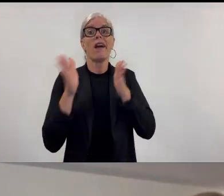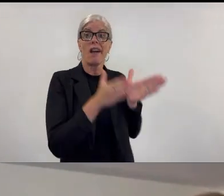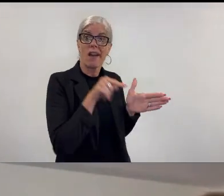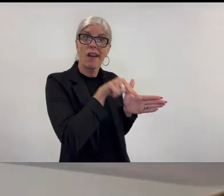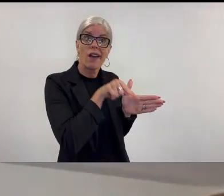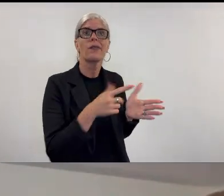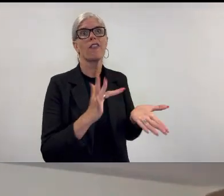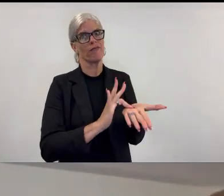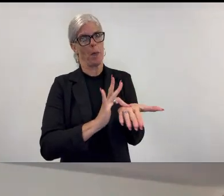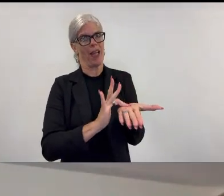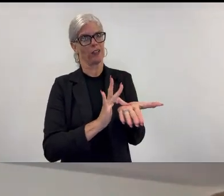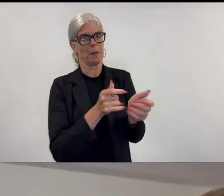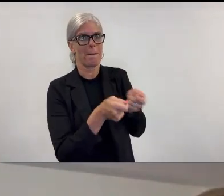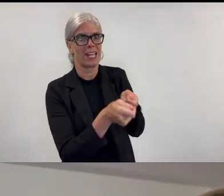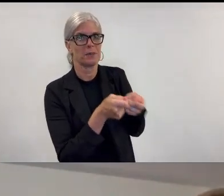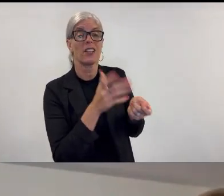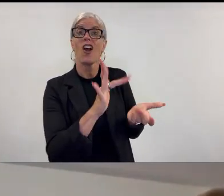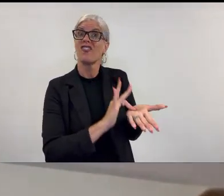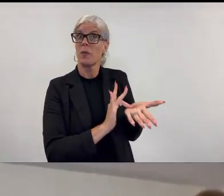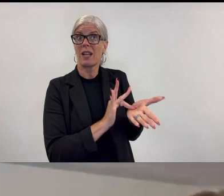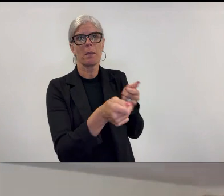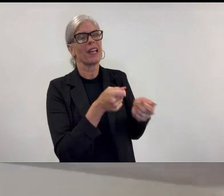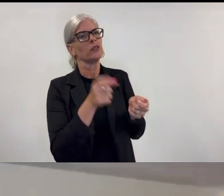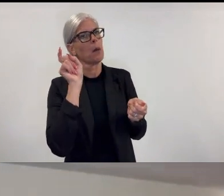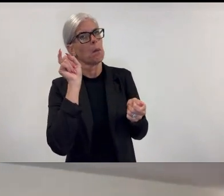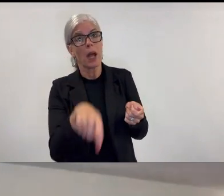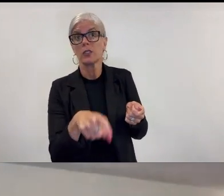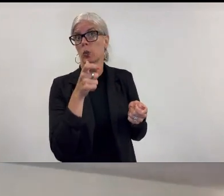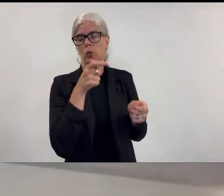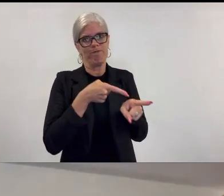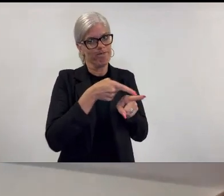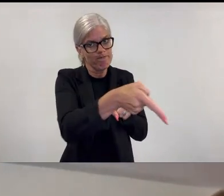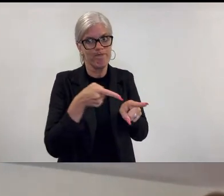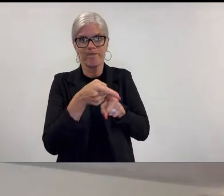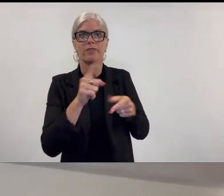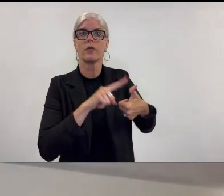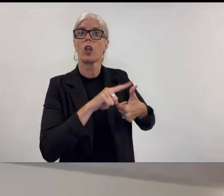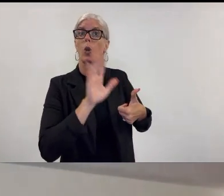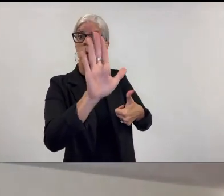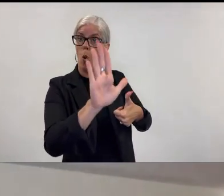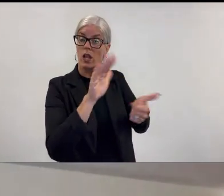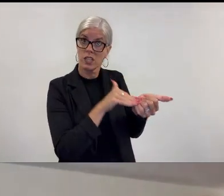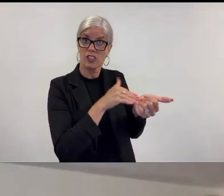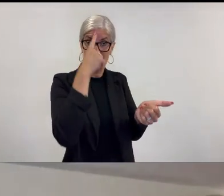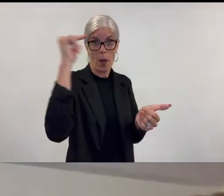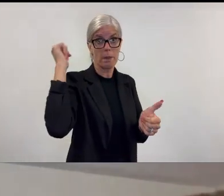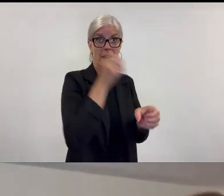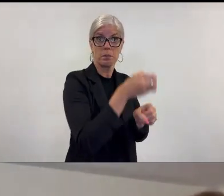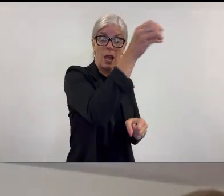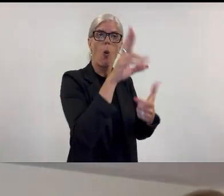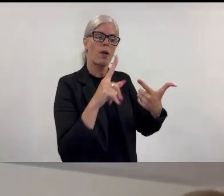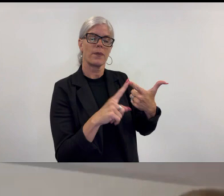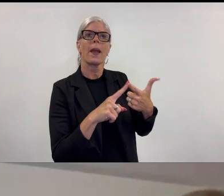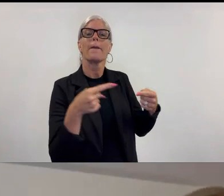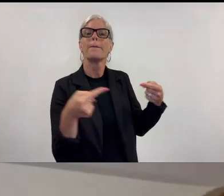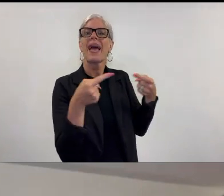injury medicine professional or probably a pain management, because there are different levels of intervention. So you're going to try